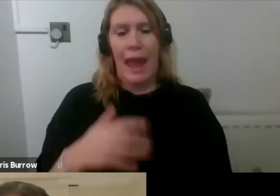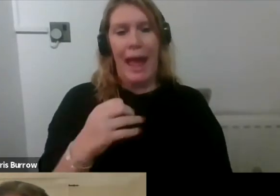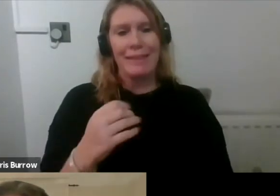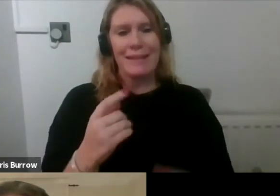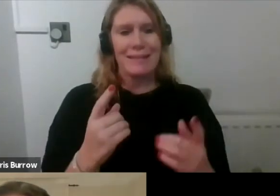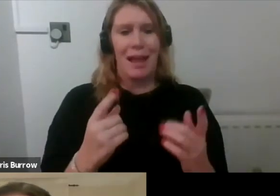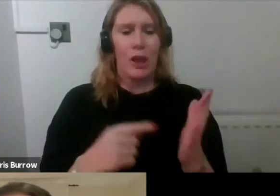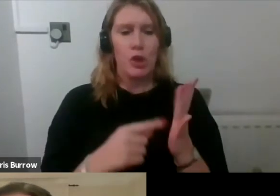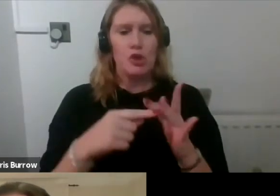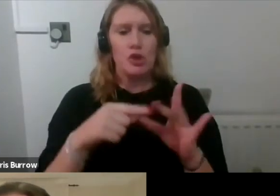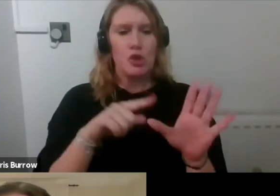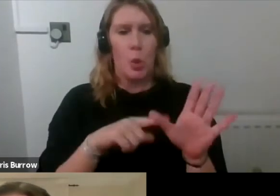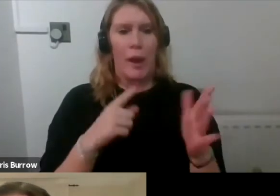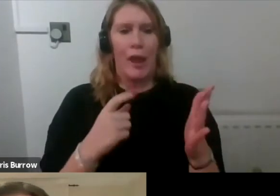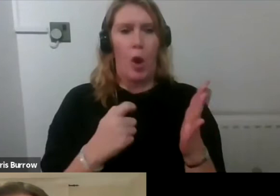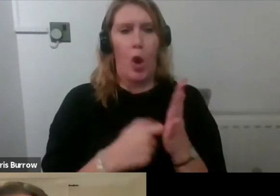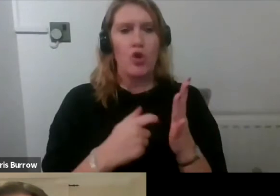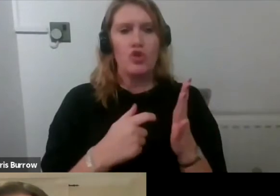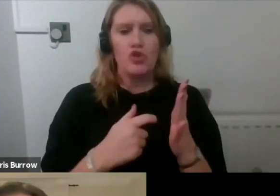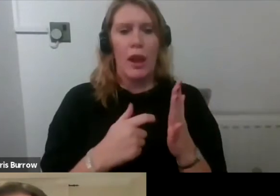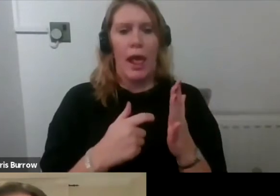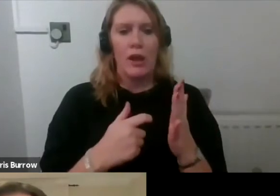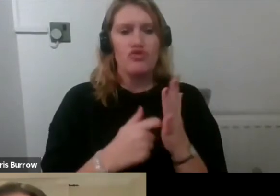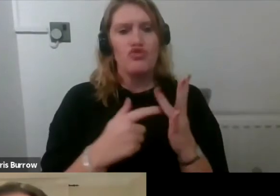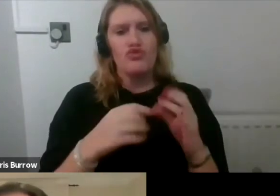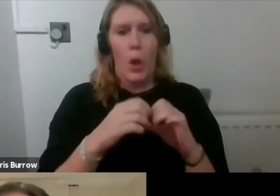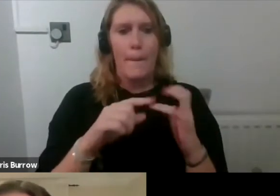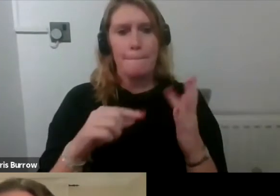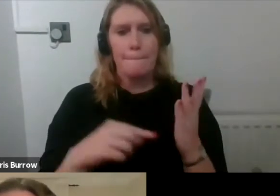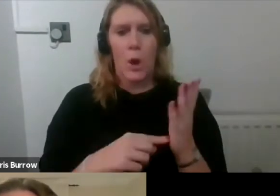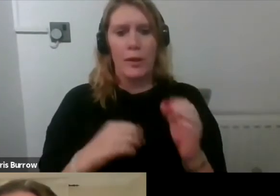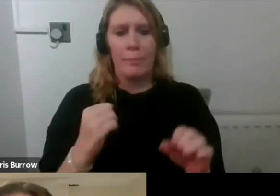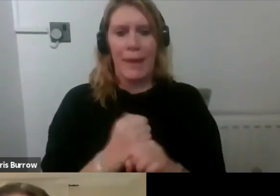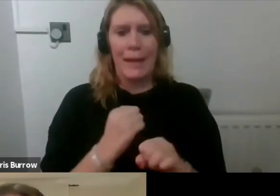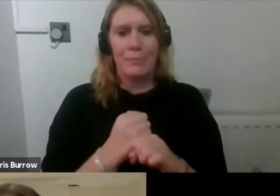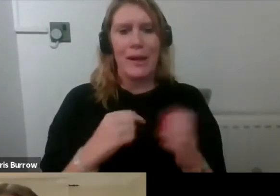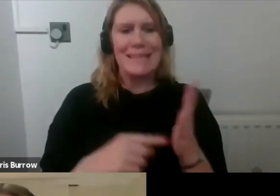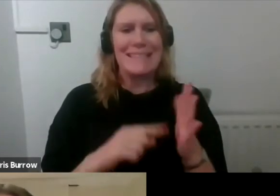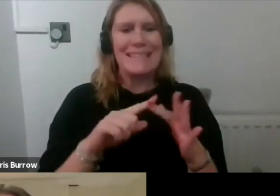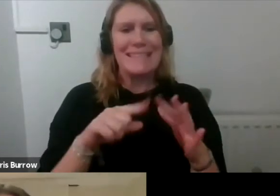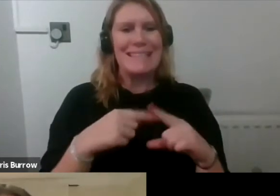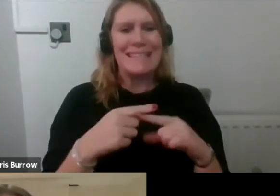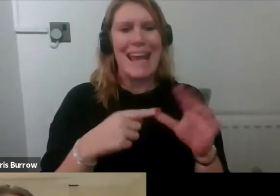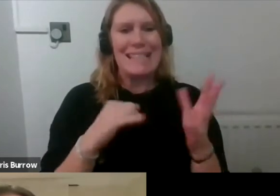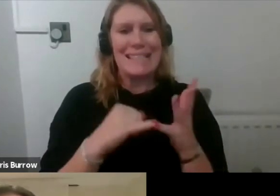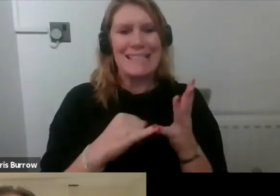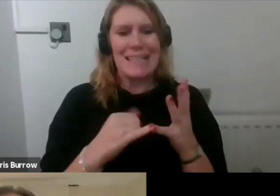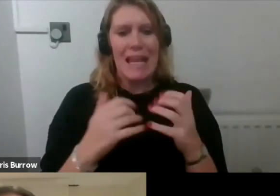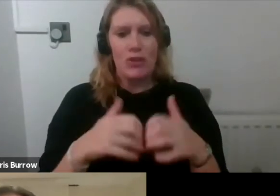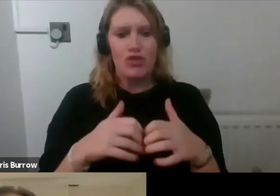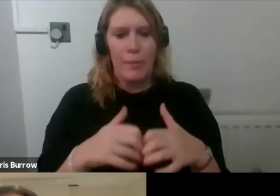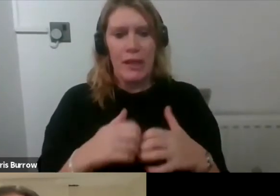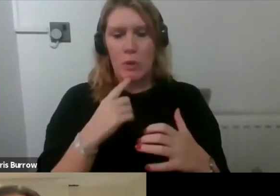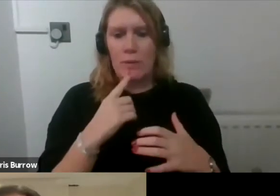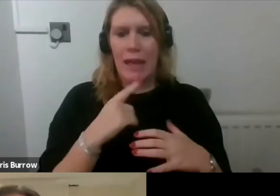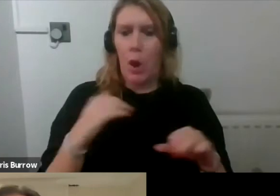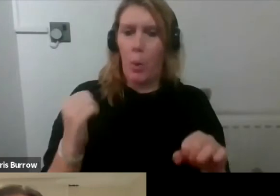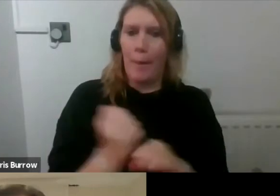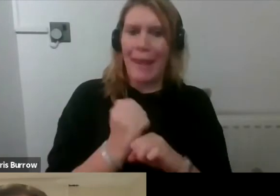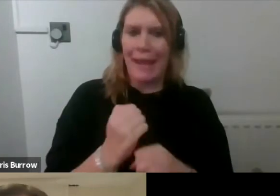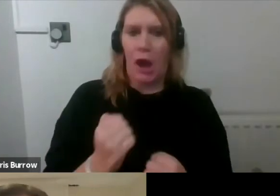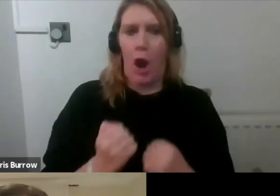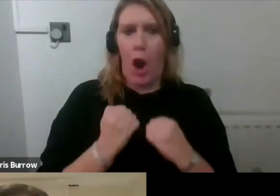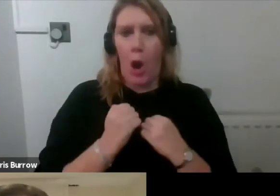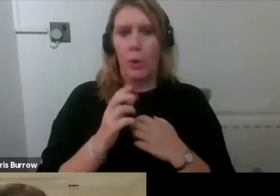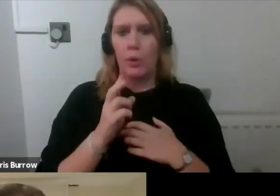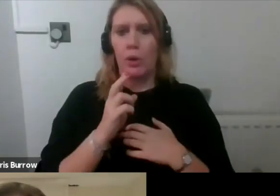remember what it was called, like a little robot thing made by Texas Instruments when I was a kid. So I was like, yeah, okay, we're going to make up our own form of audio description. I think it's